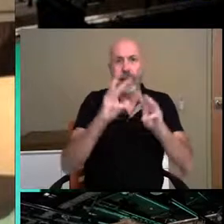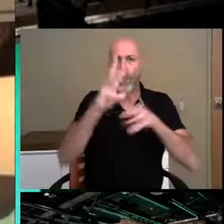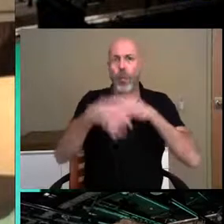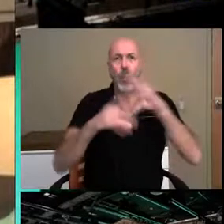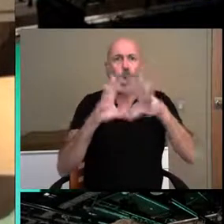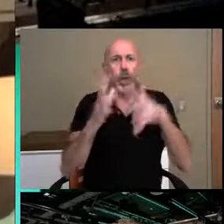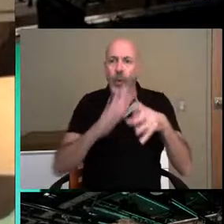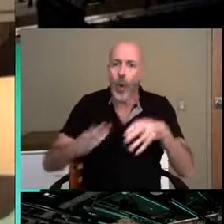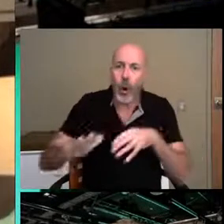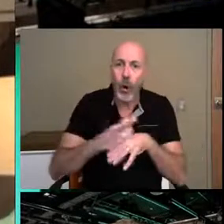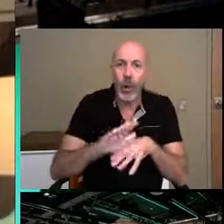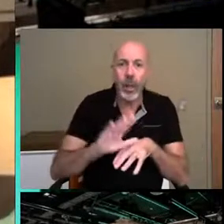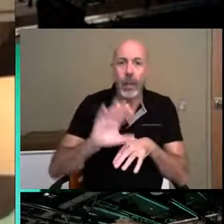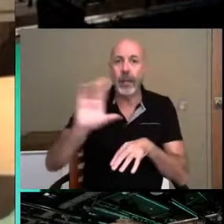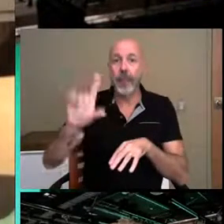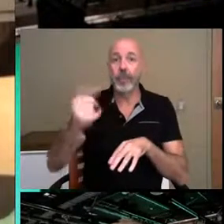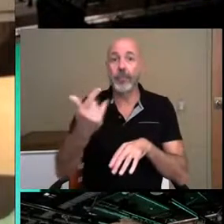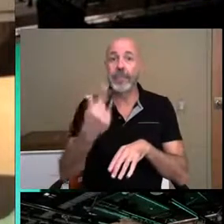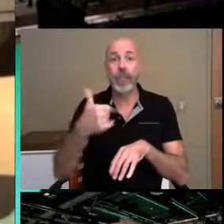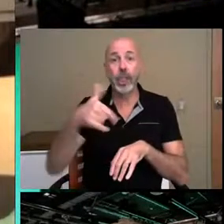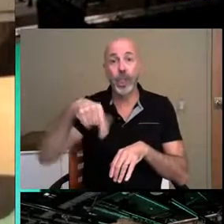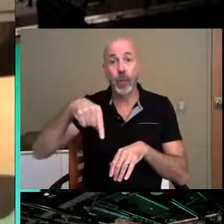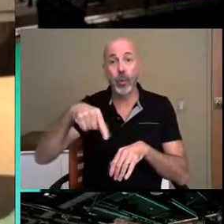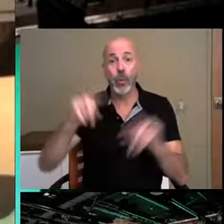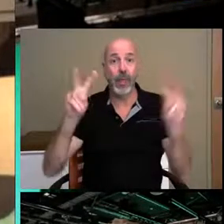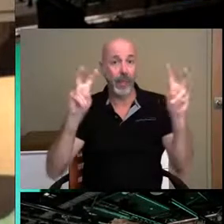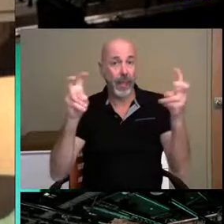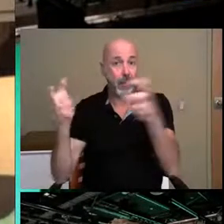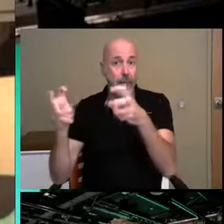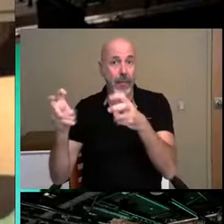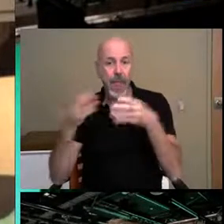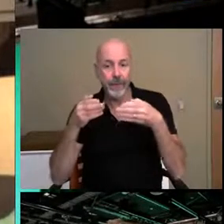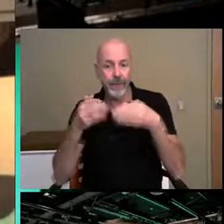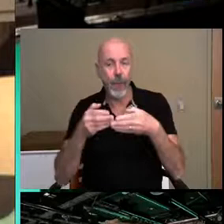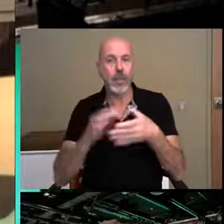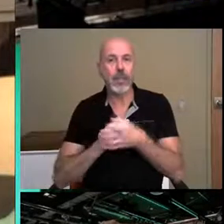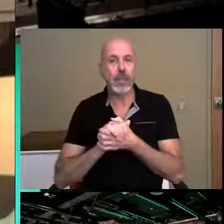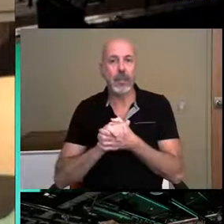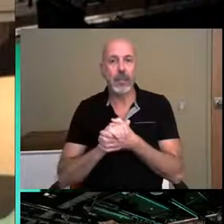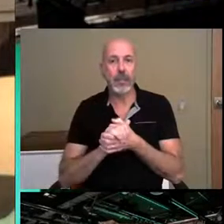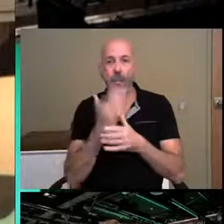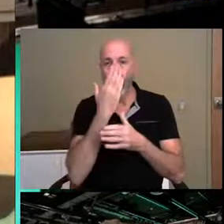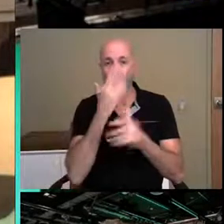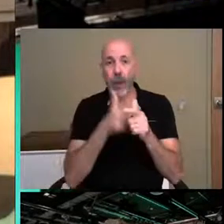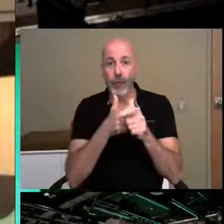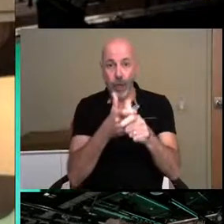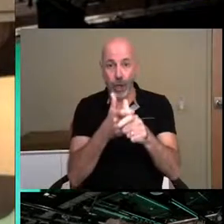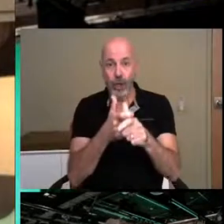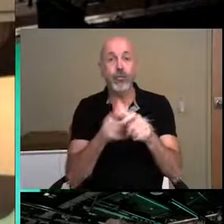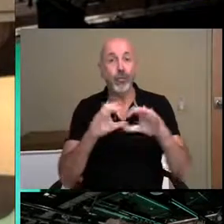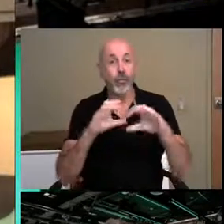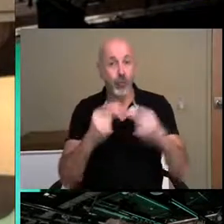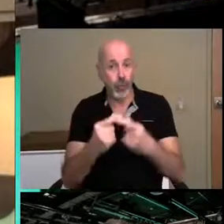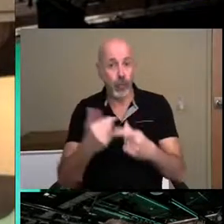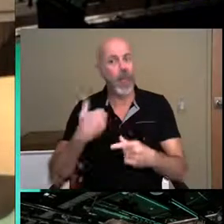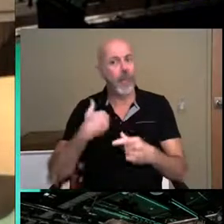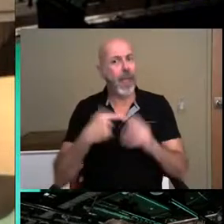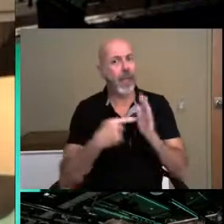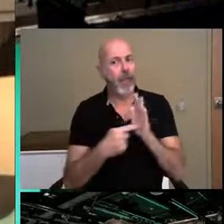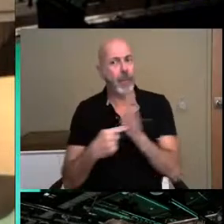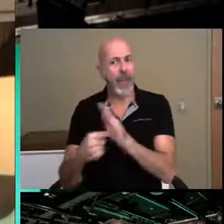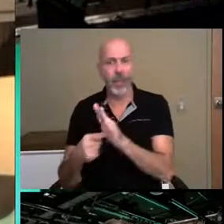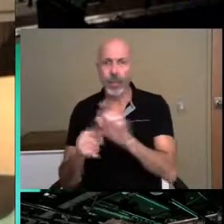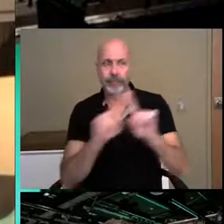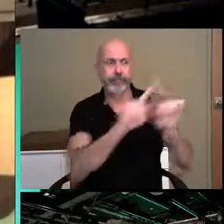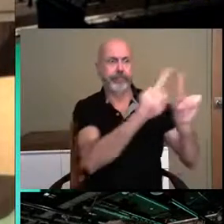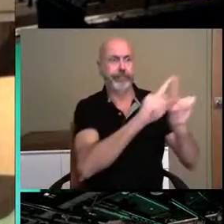the LGBTQ themed and focused Front Runners group has representation in a lot